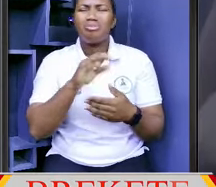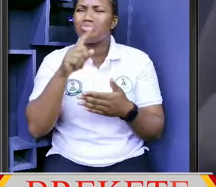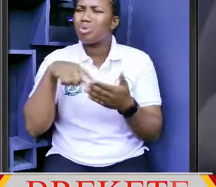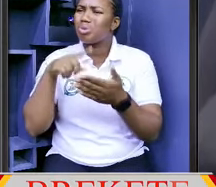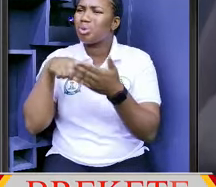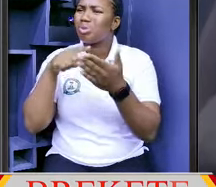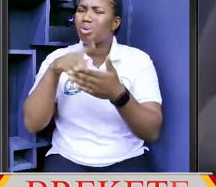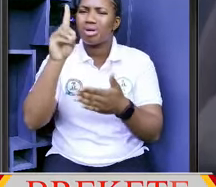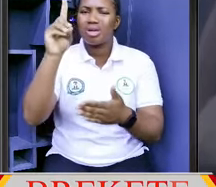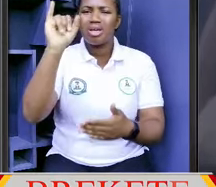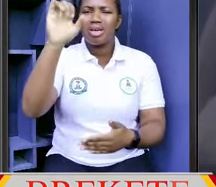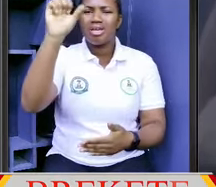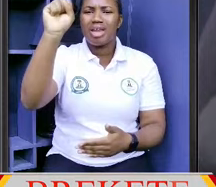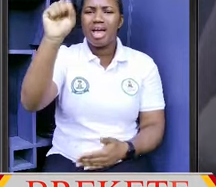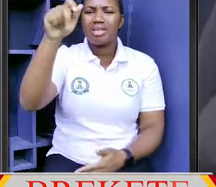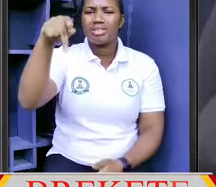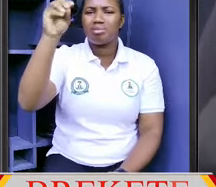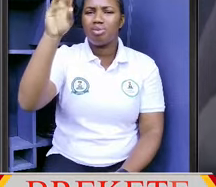commission.